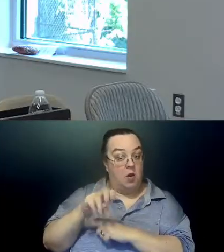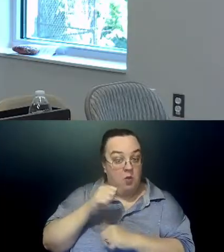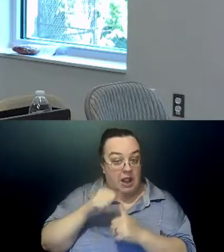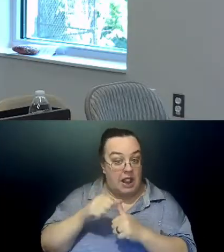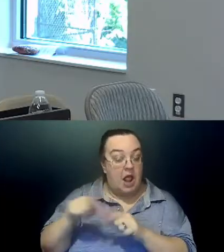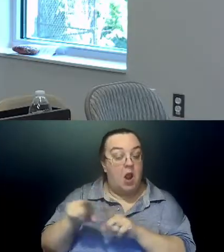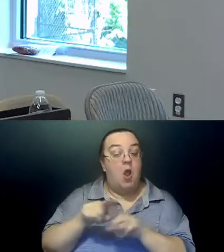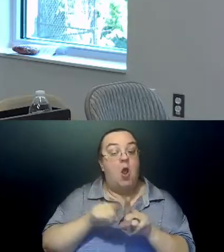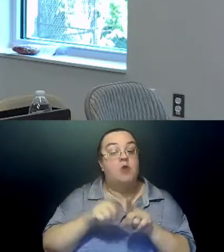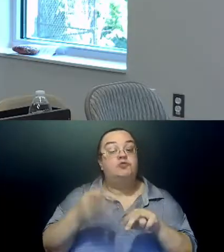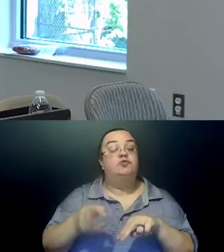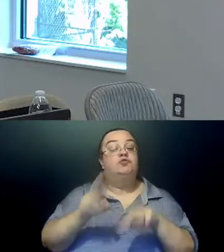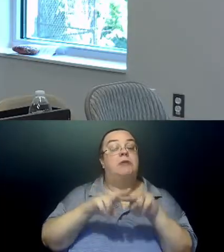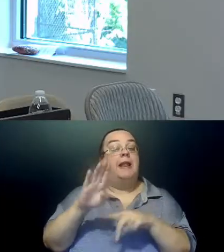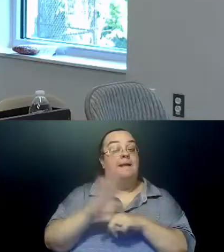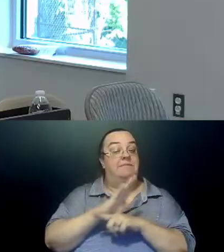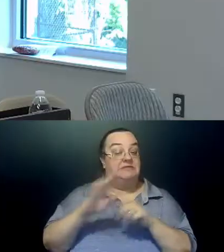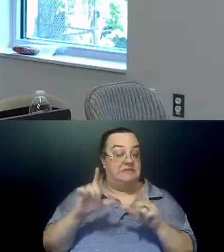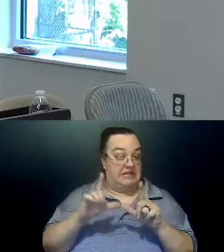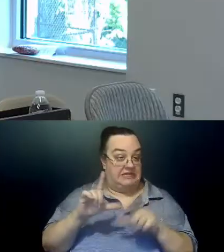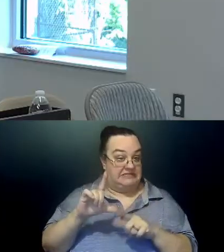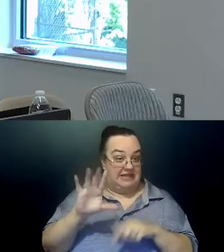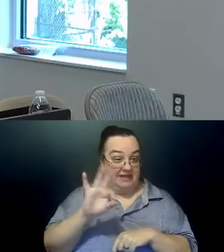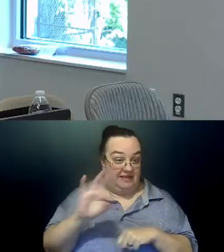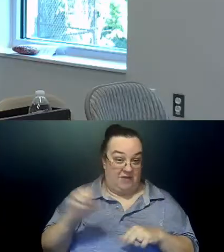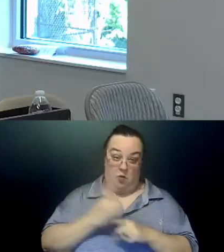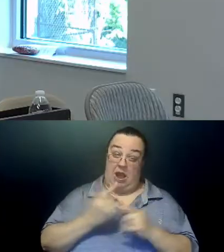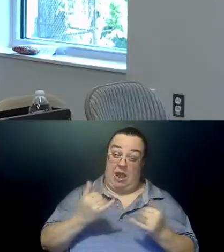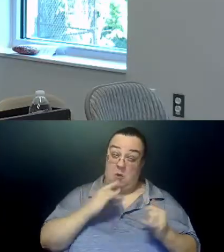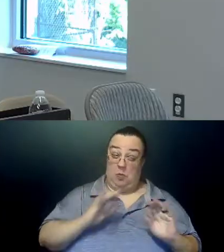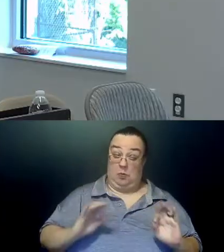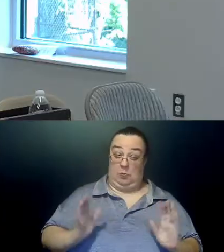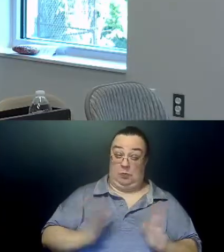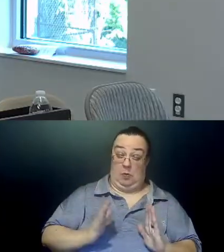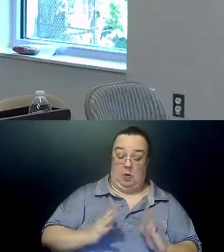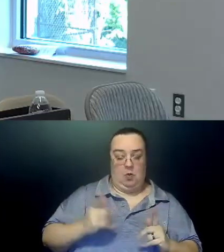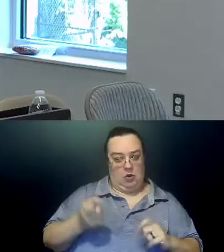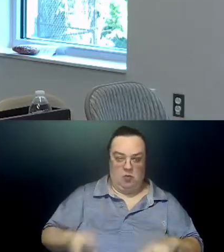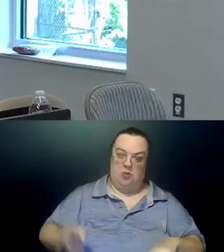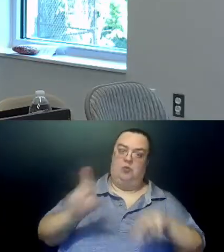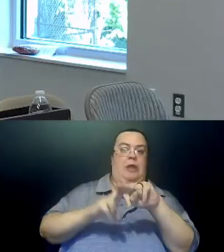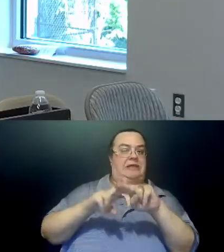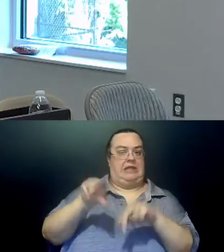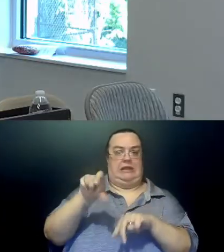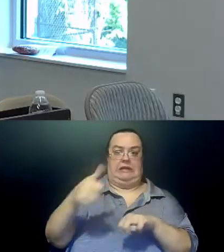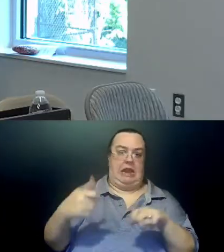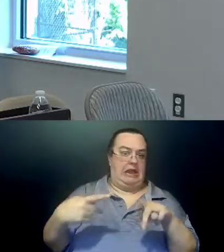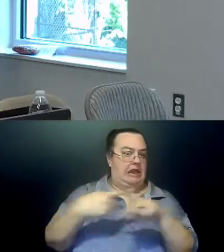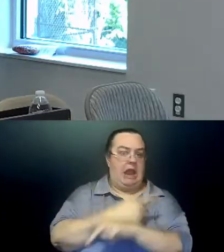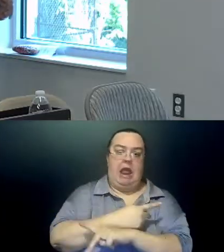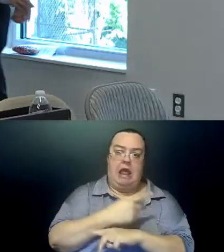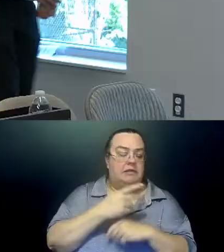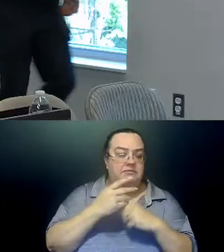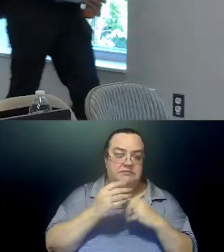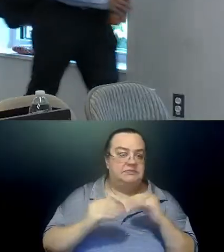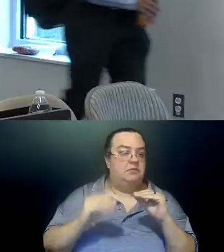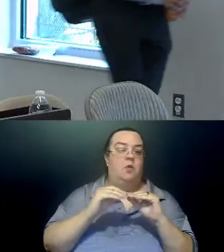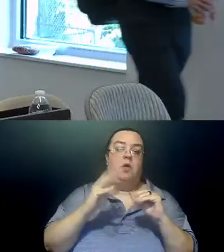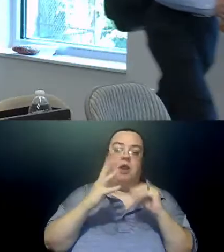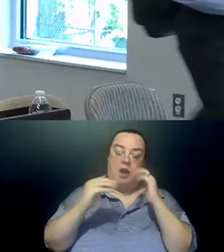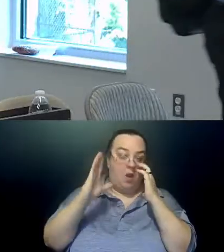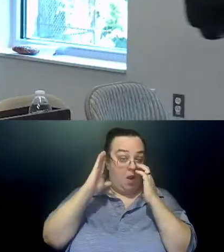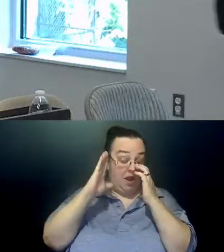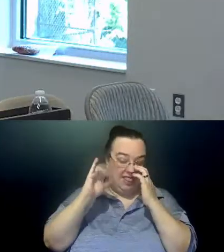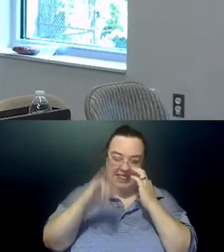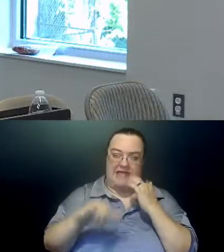business license fee, which is a pittance now. You could raise that by 10 times, and it wouldn't be